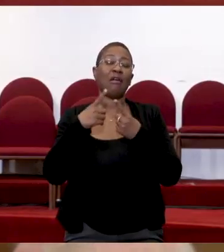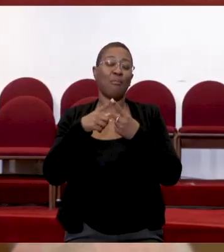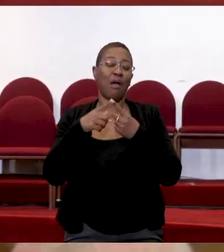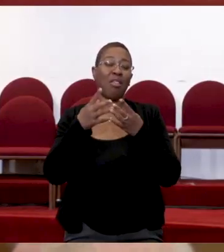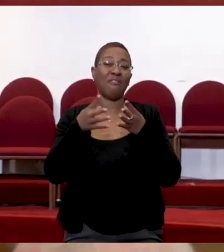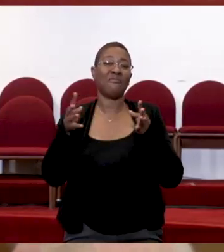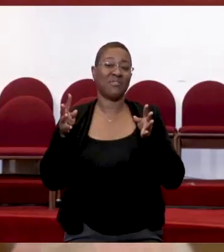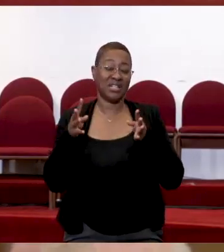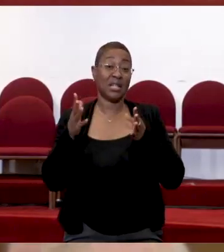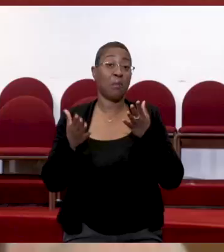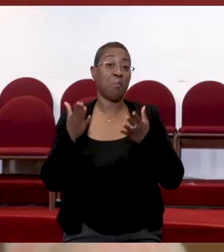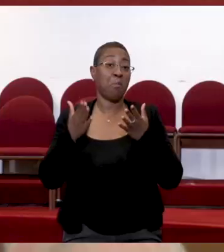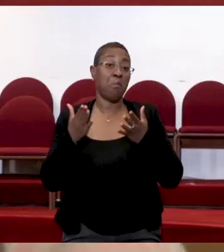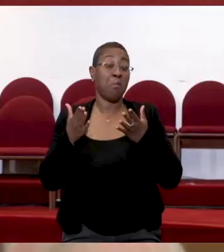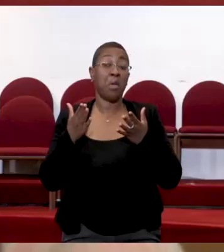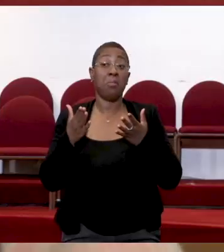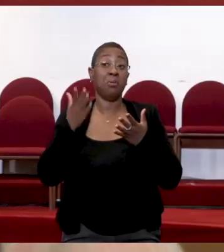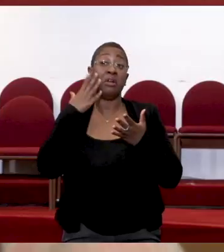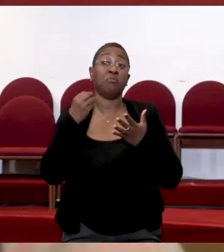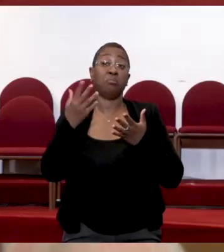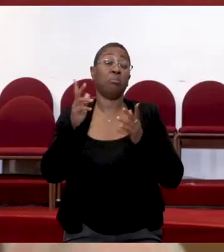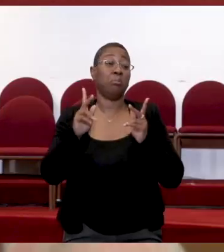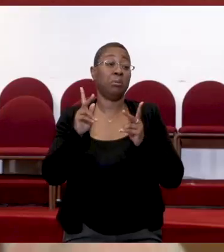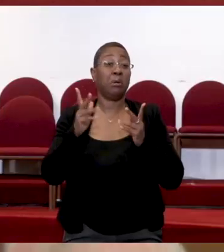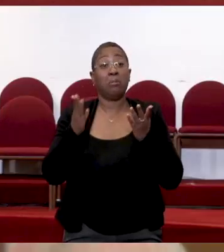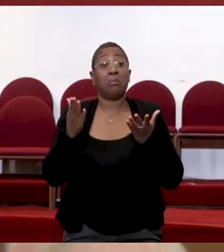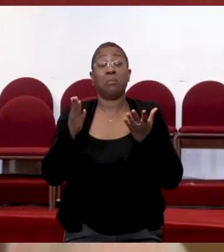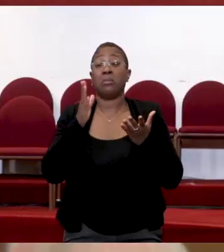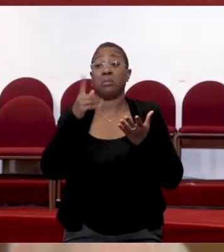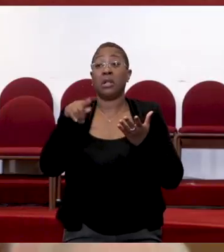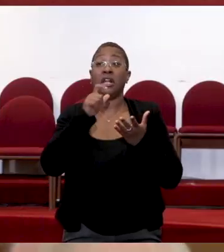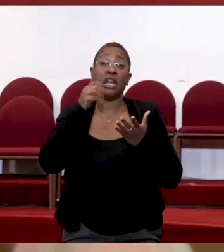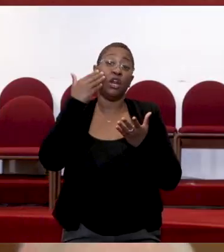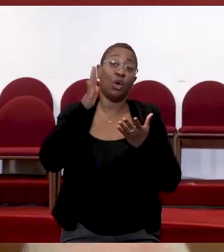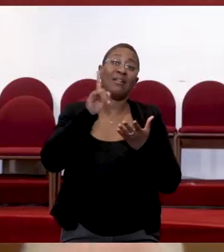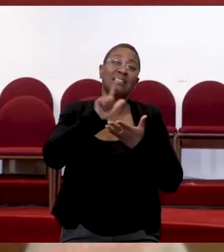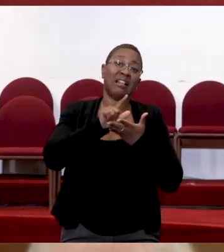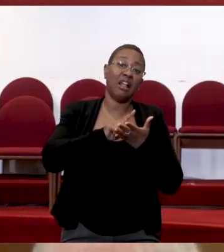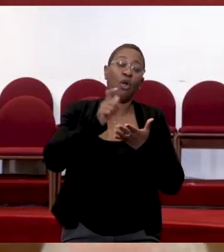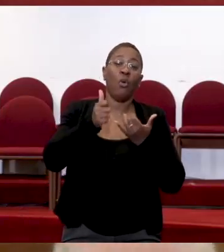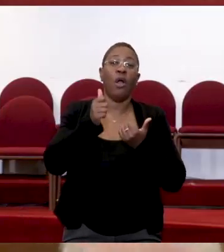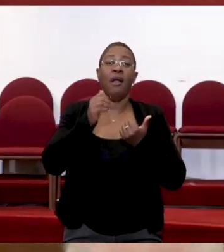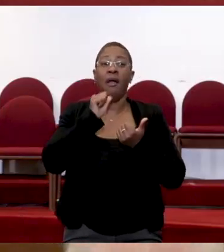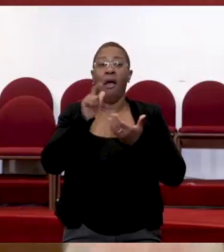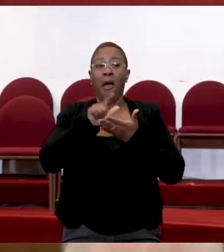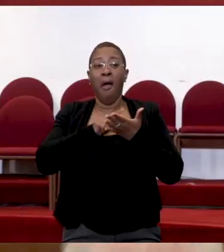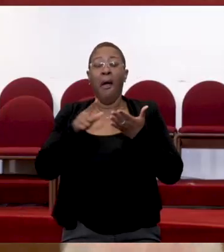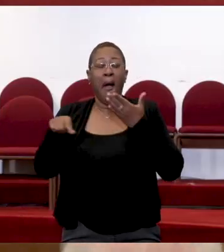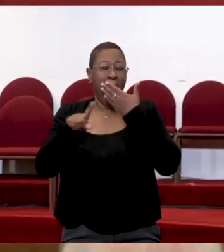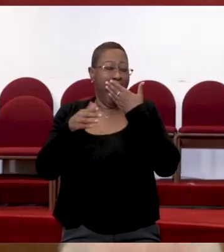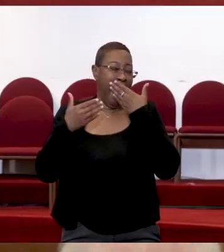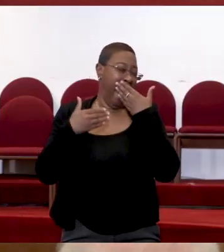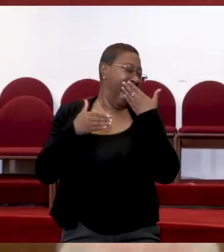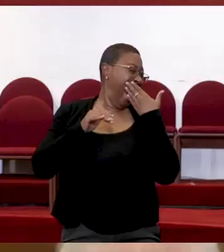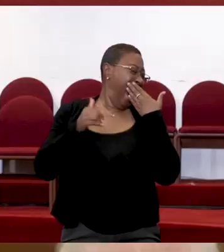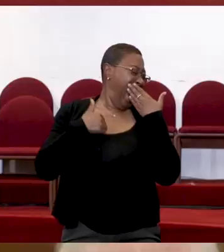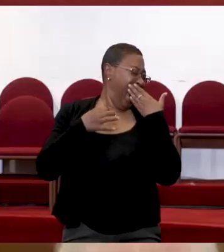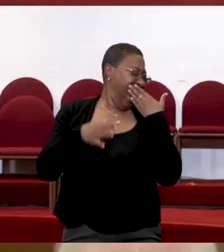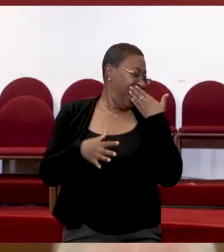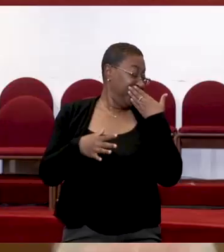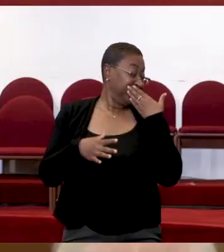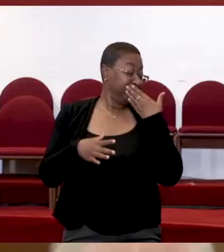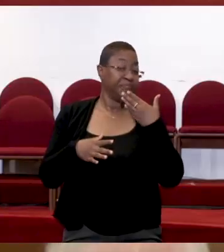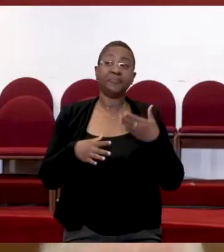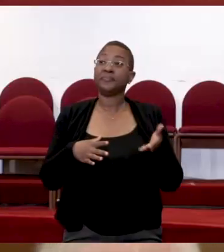may just need to educate people as to what's legal and what's not. And usually you go through and do it once, and the neighbors pass that information